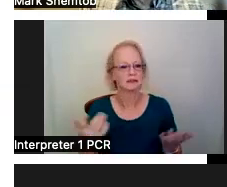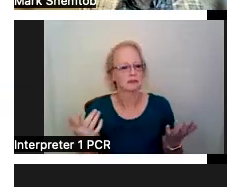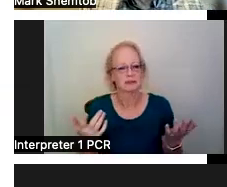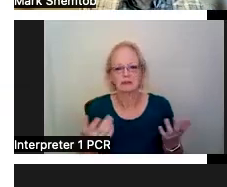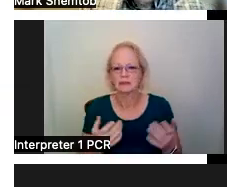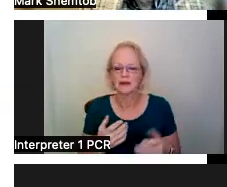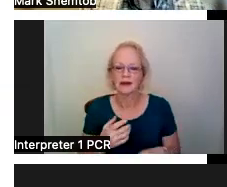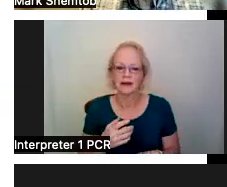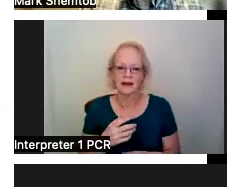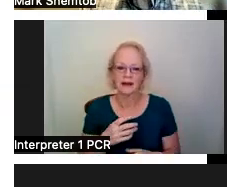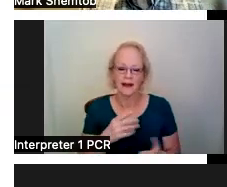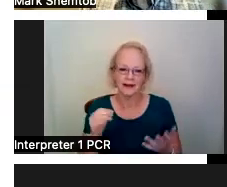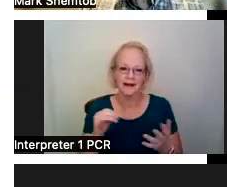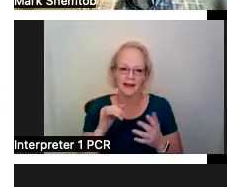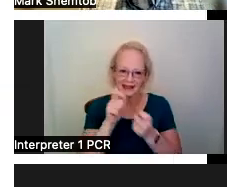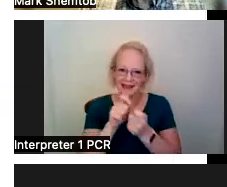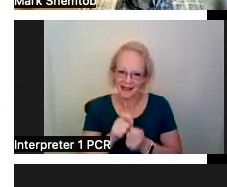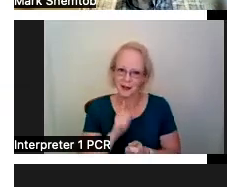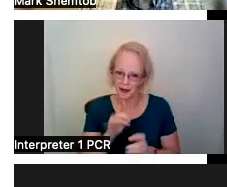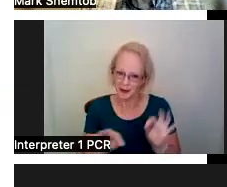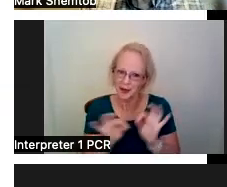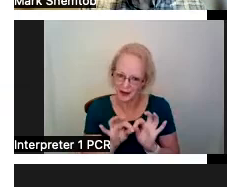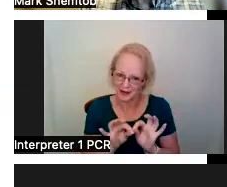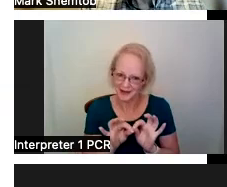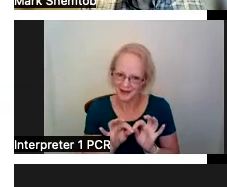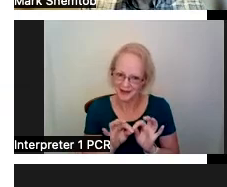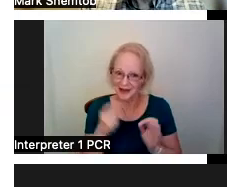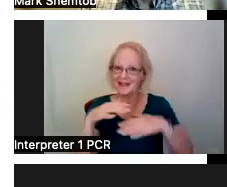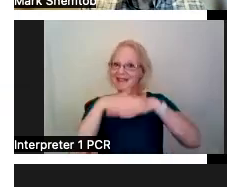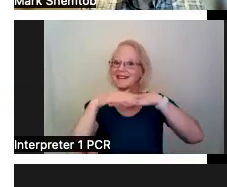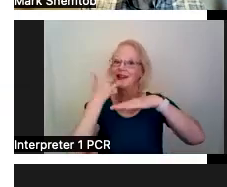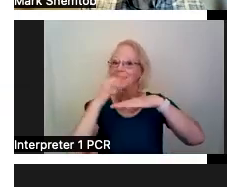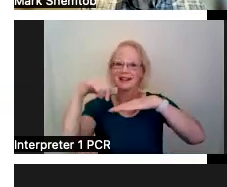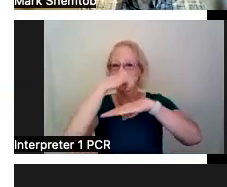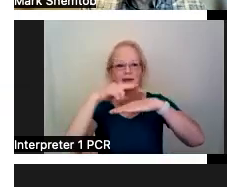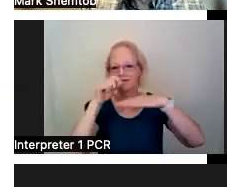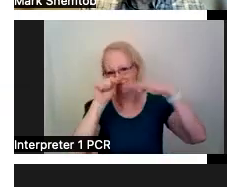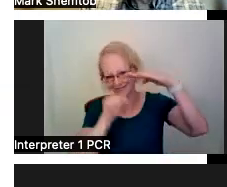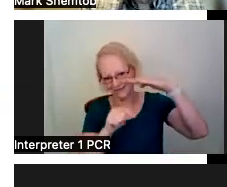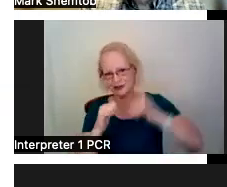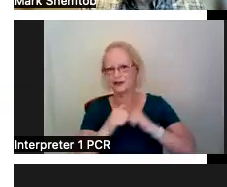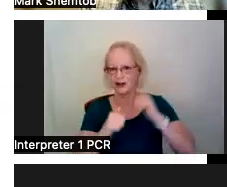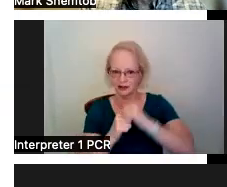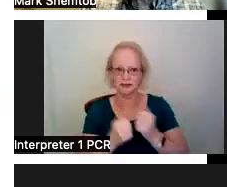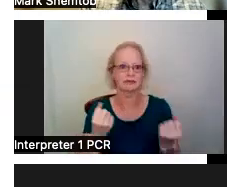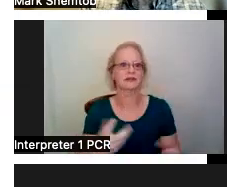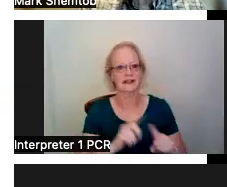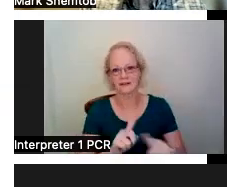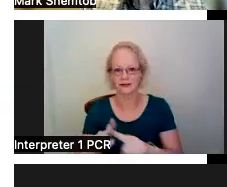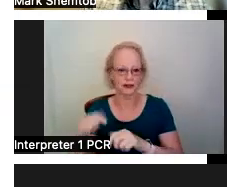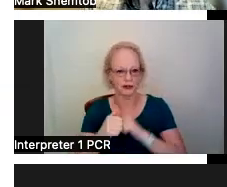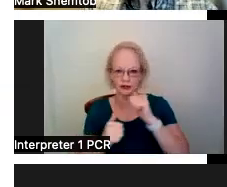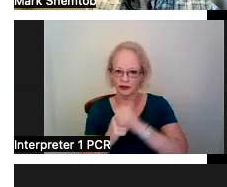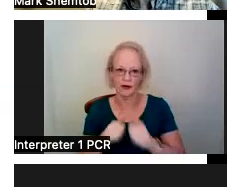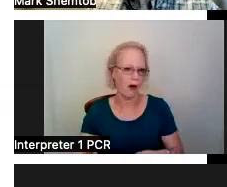The devil is in the details as to how they're structured. And there are many different structures currently being used all over the world.